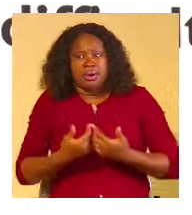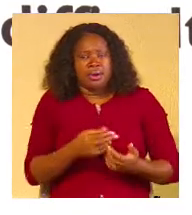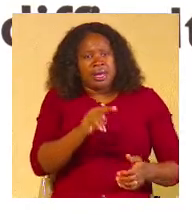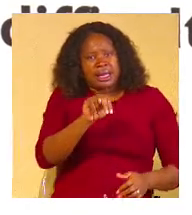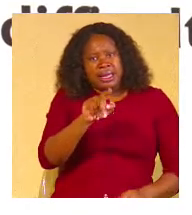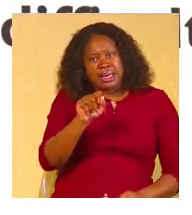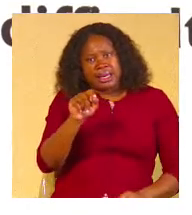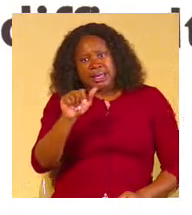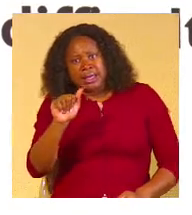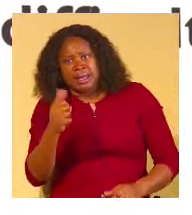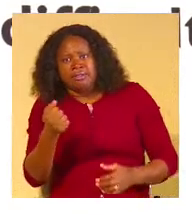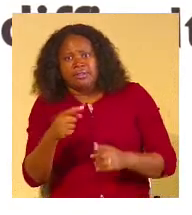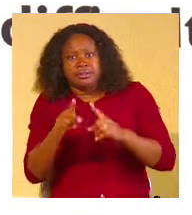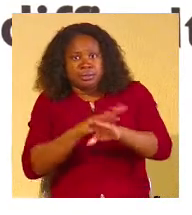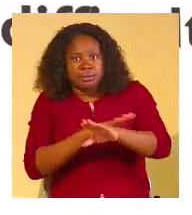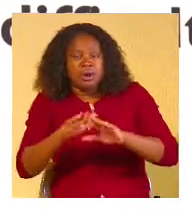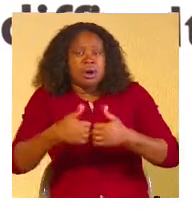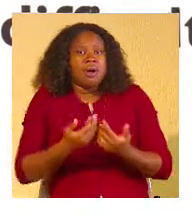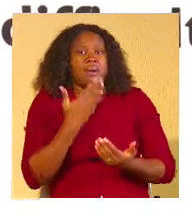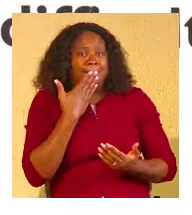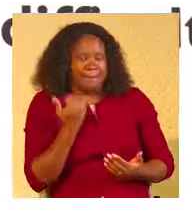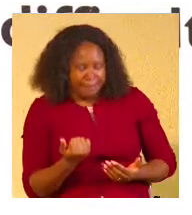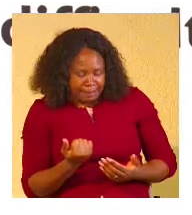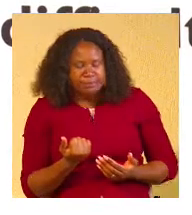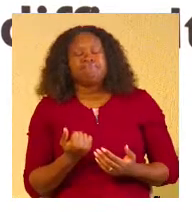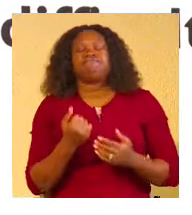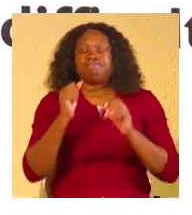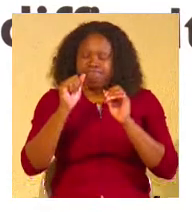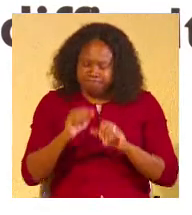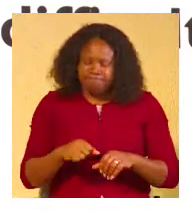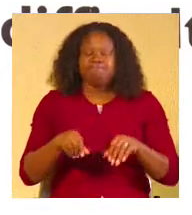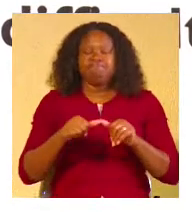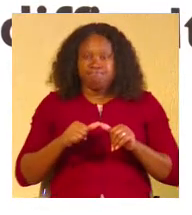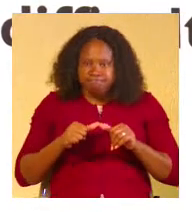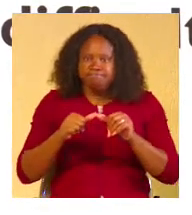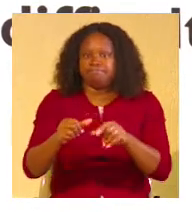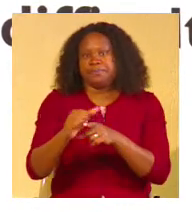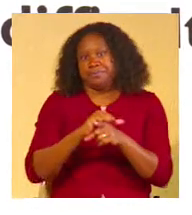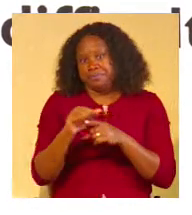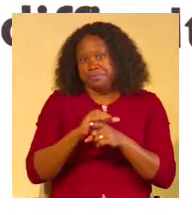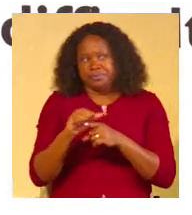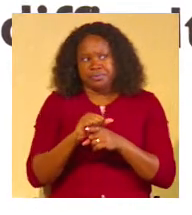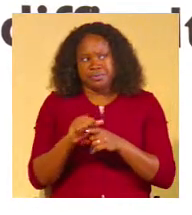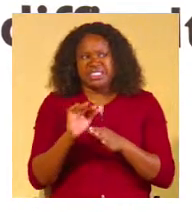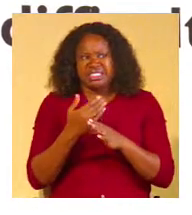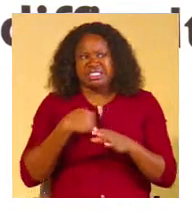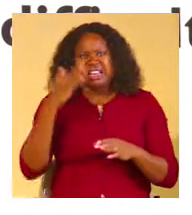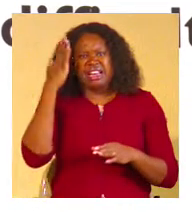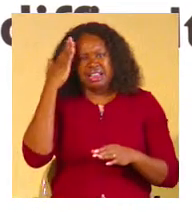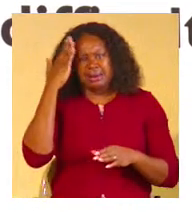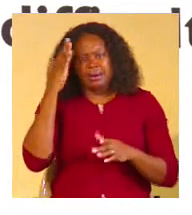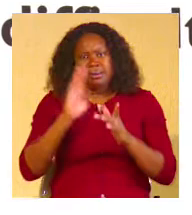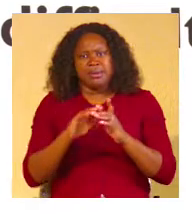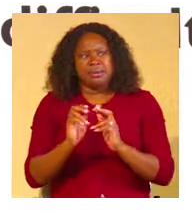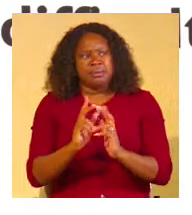to come up with these measures to see how best we still continue to deliver training, because I know in terms of the